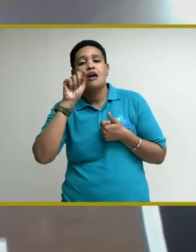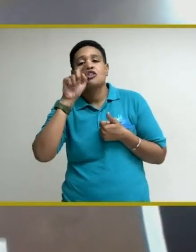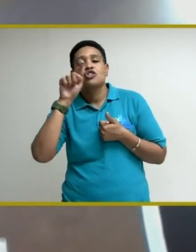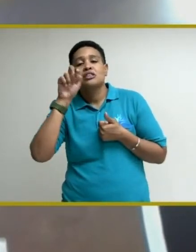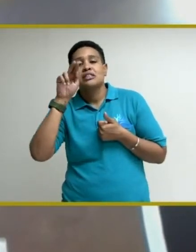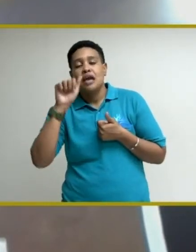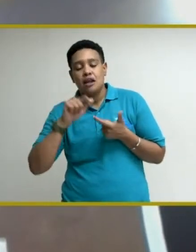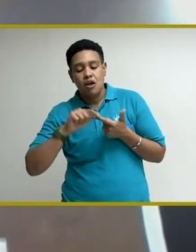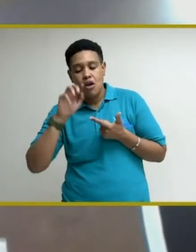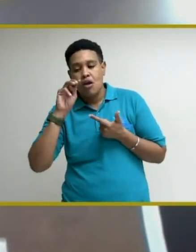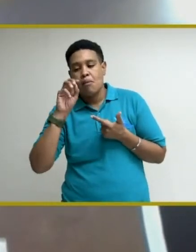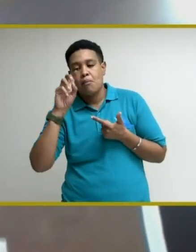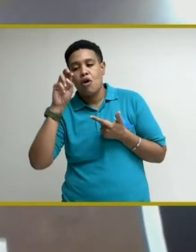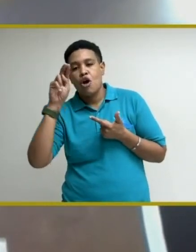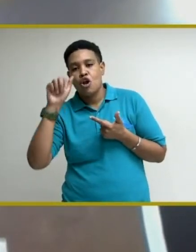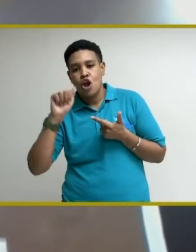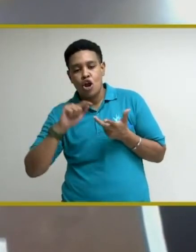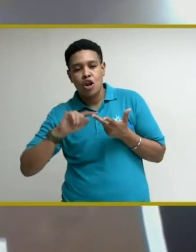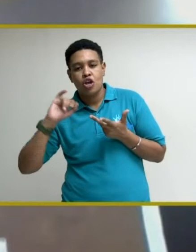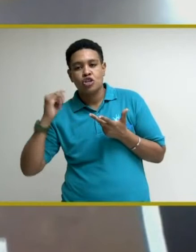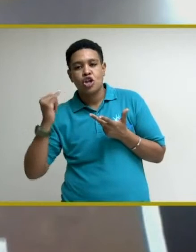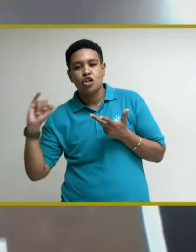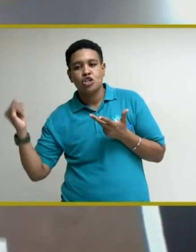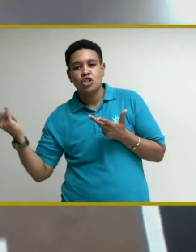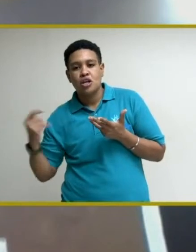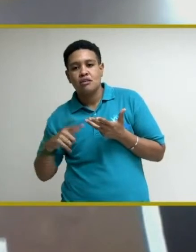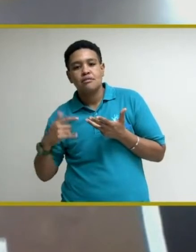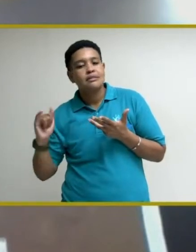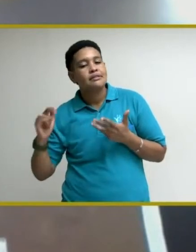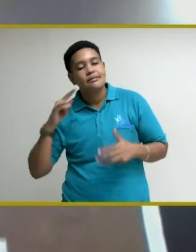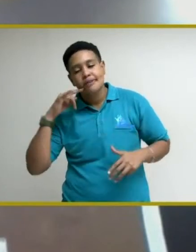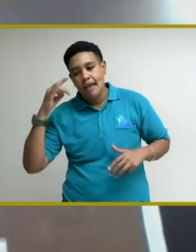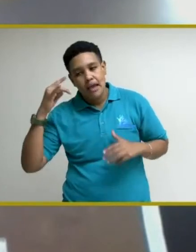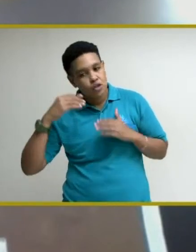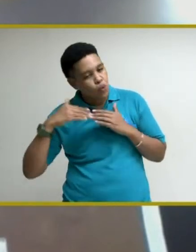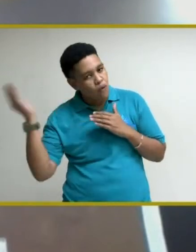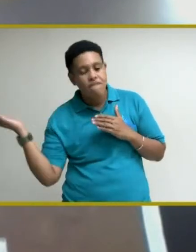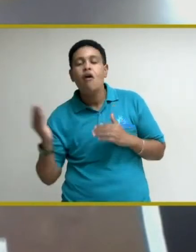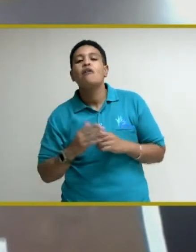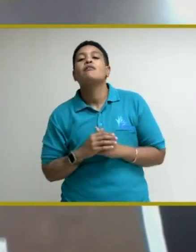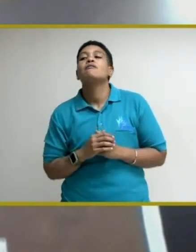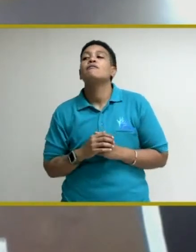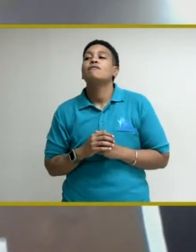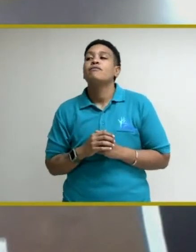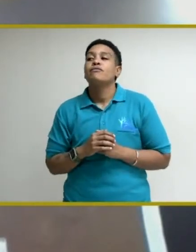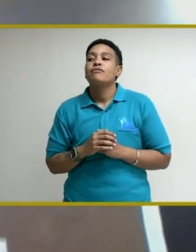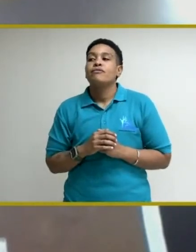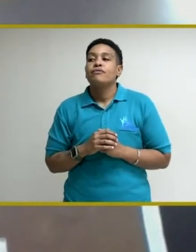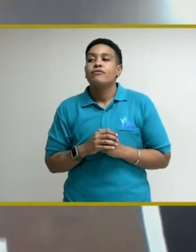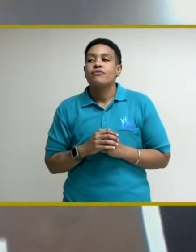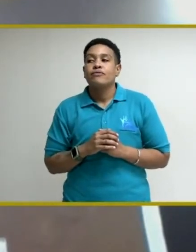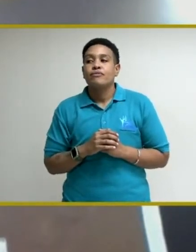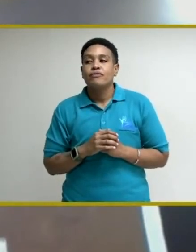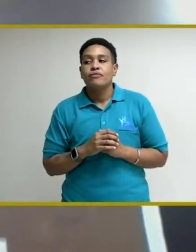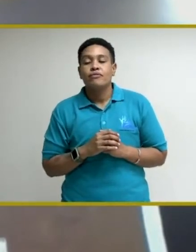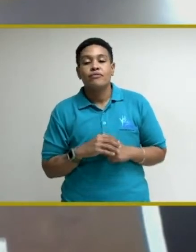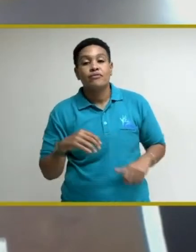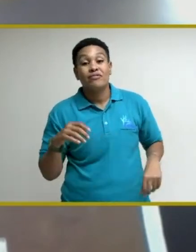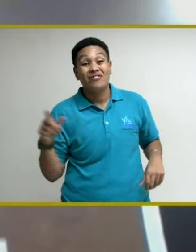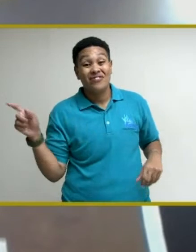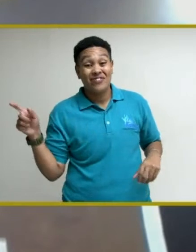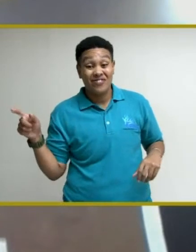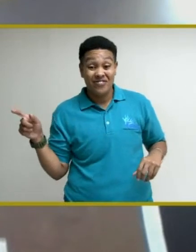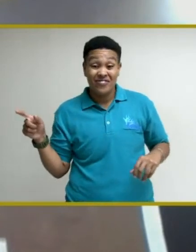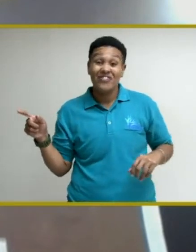Johnson & Johnson, are still at 18 plus. The Sinopharm has asked